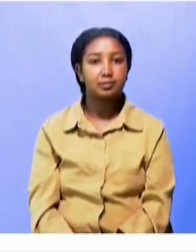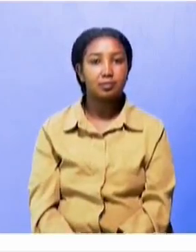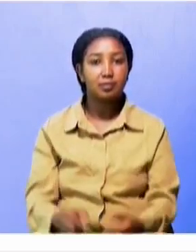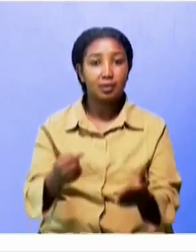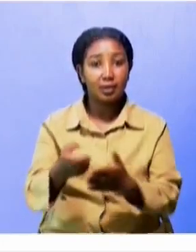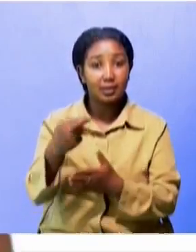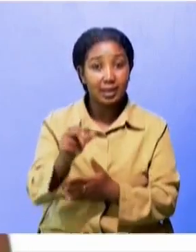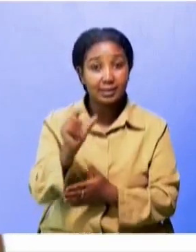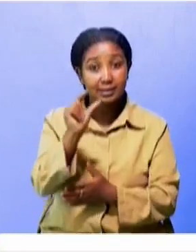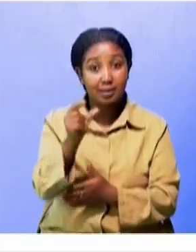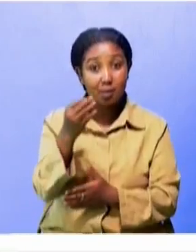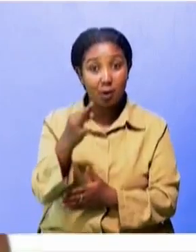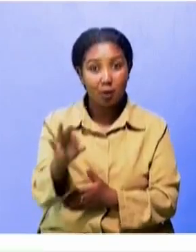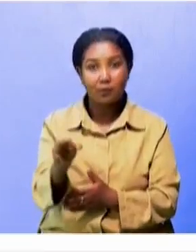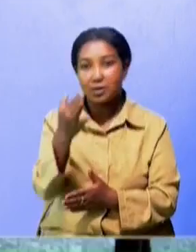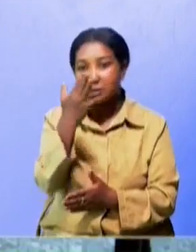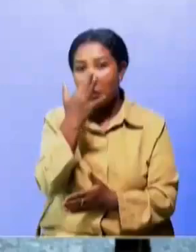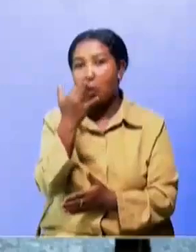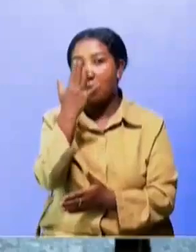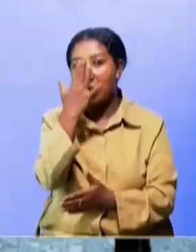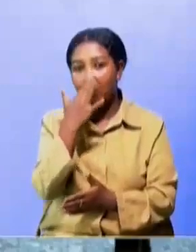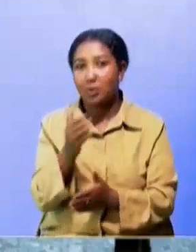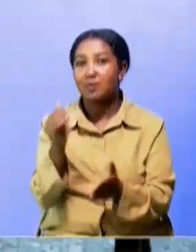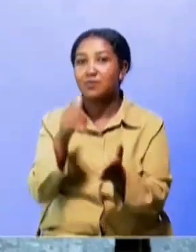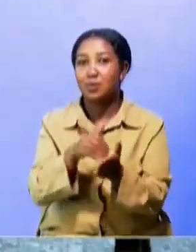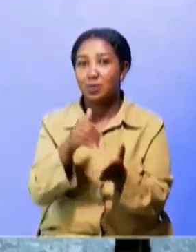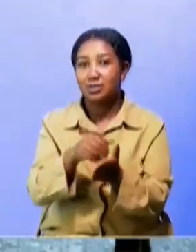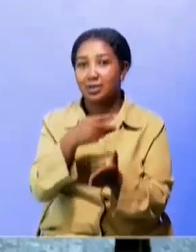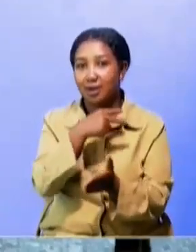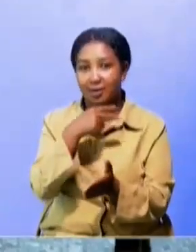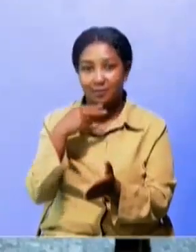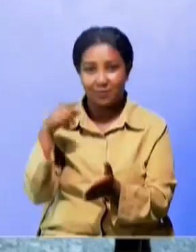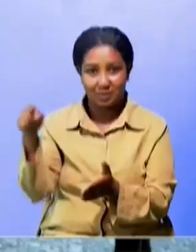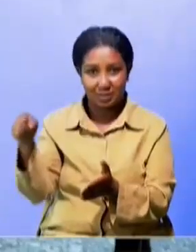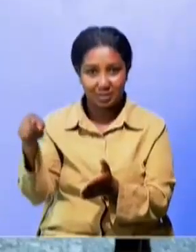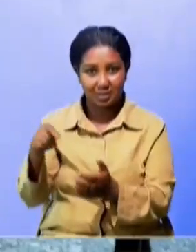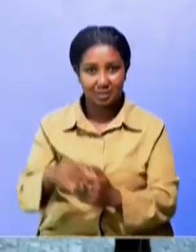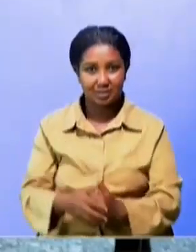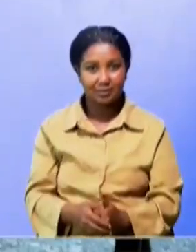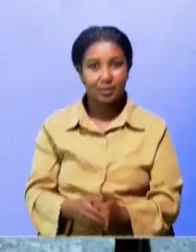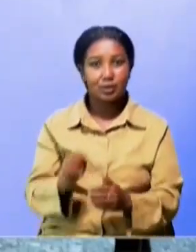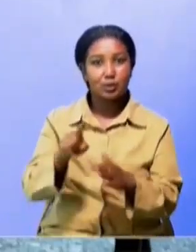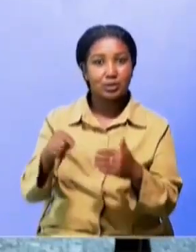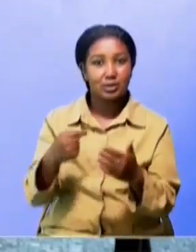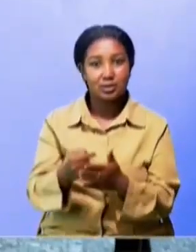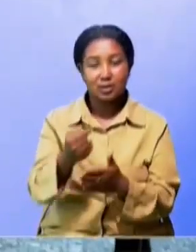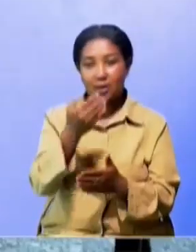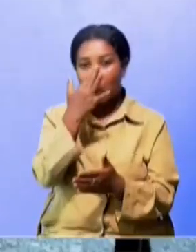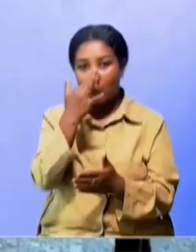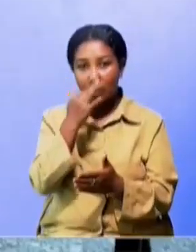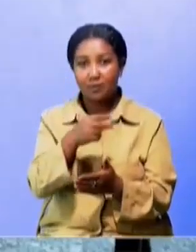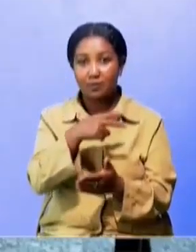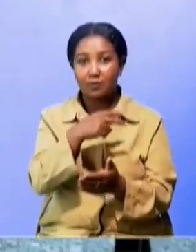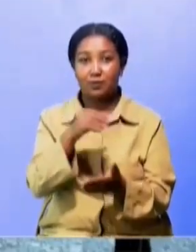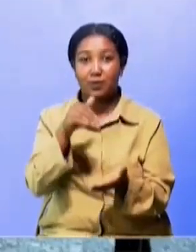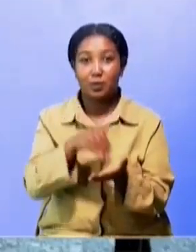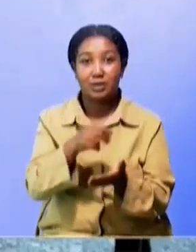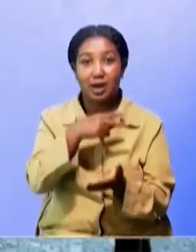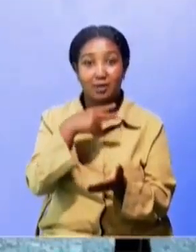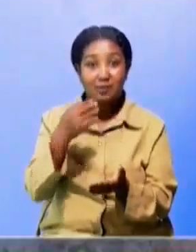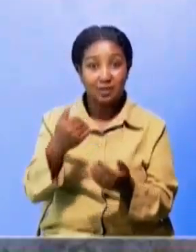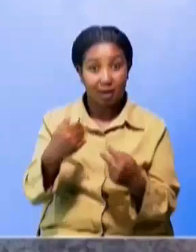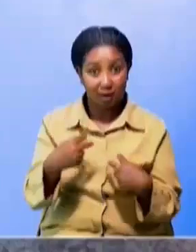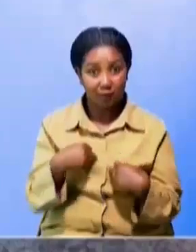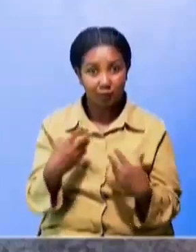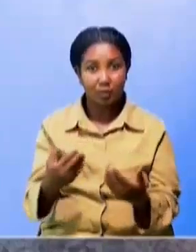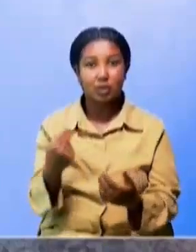These are some of the common frequency adverbs. So these common frequency adverbs have to